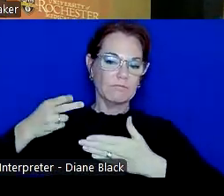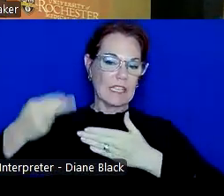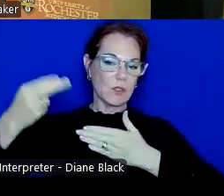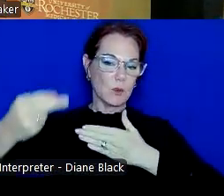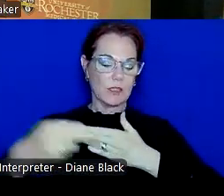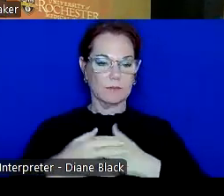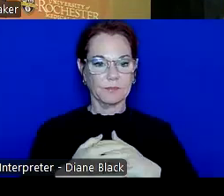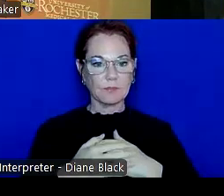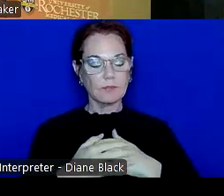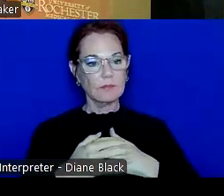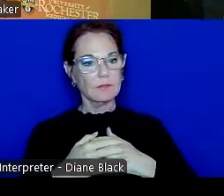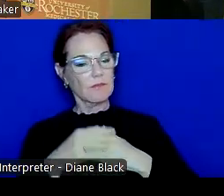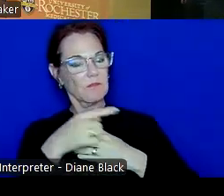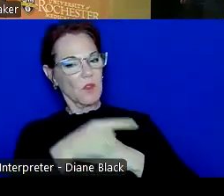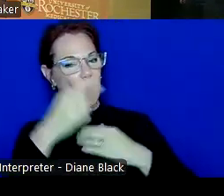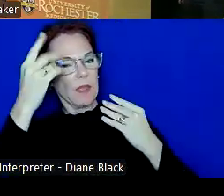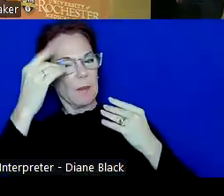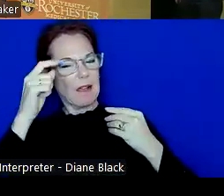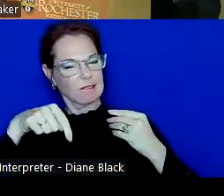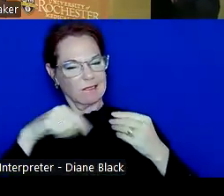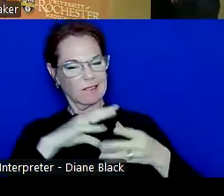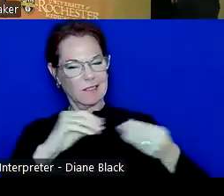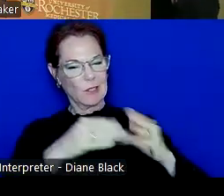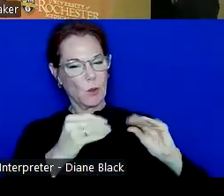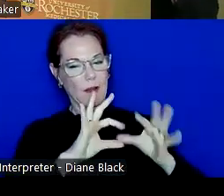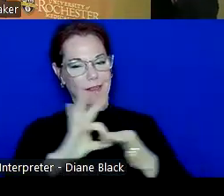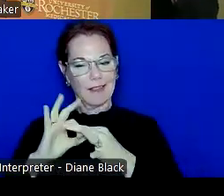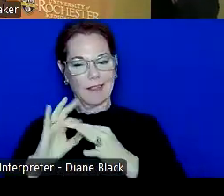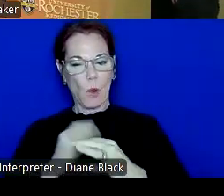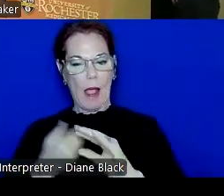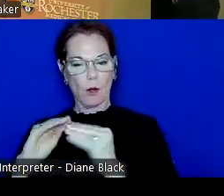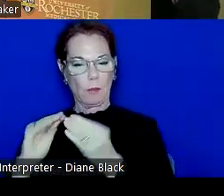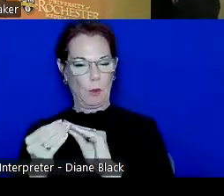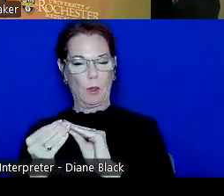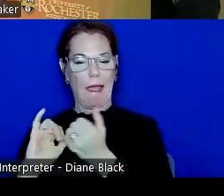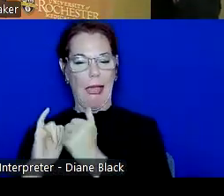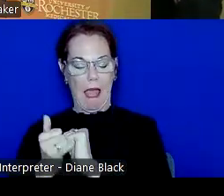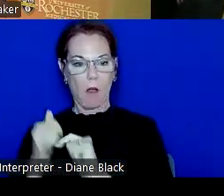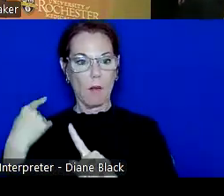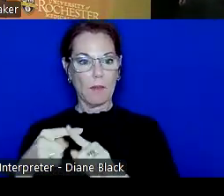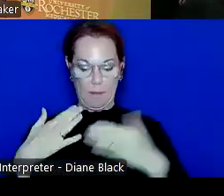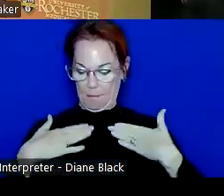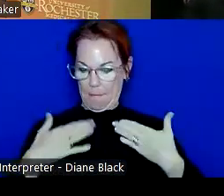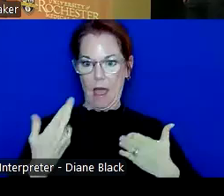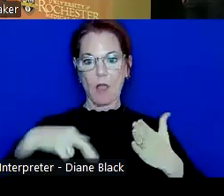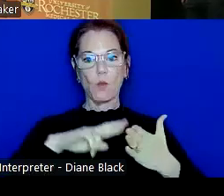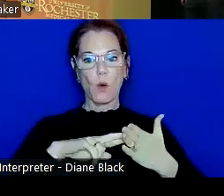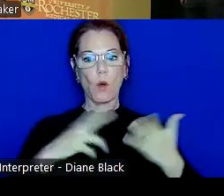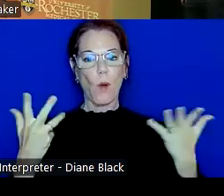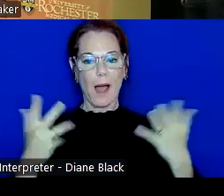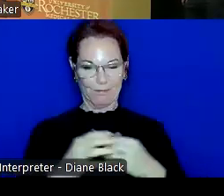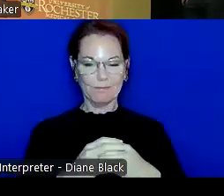what story does this tell you about our community and what role do you play in that story? So you might notice here